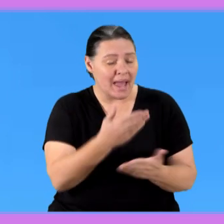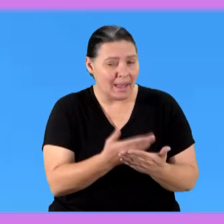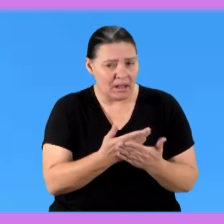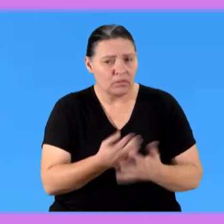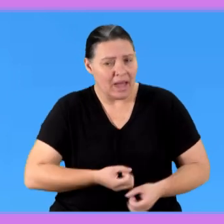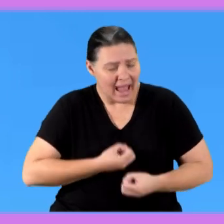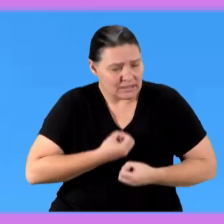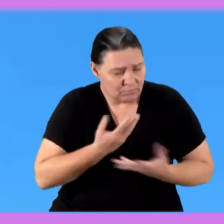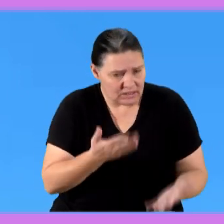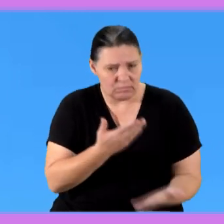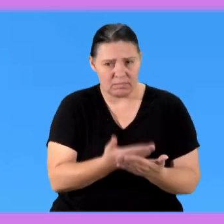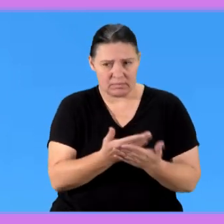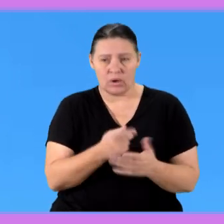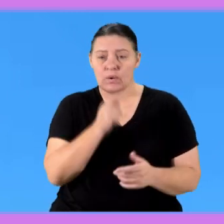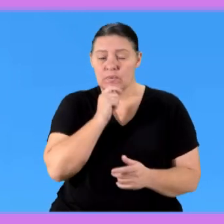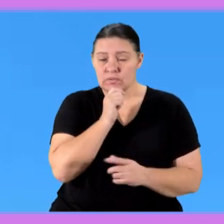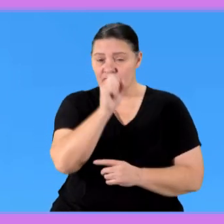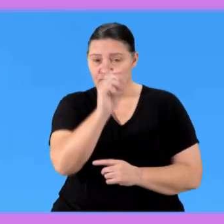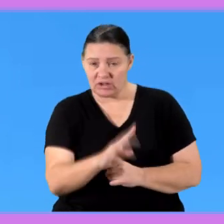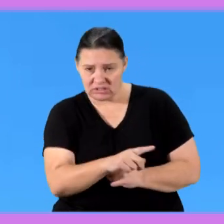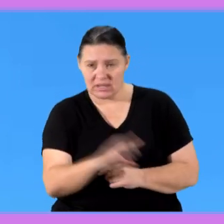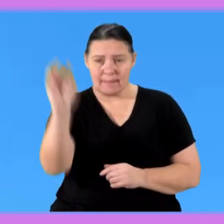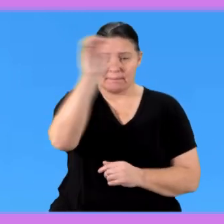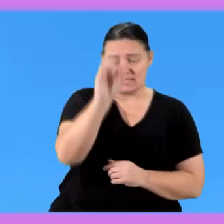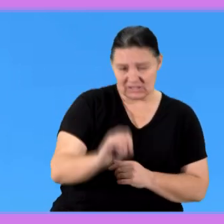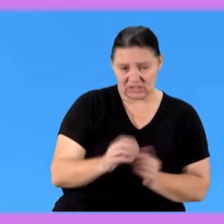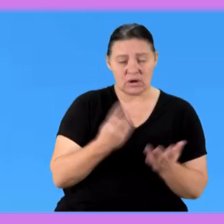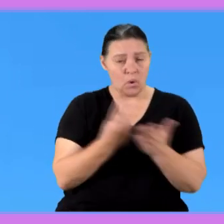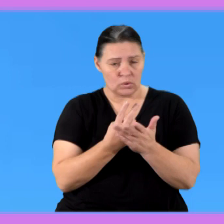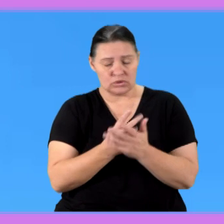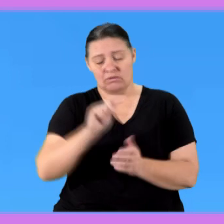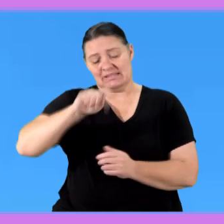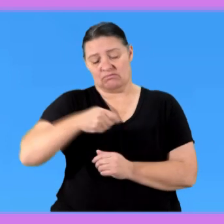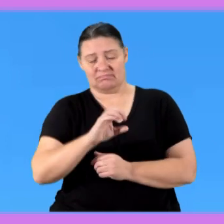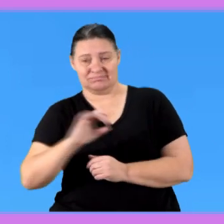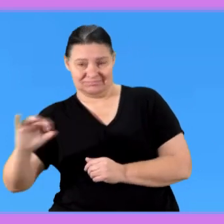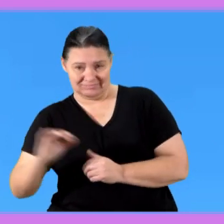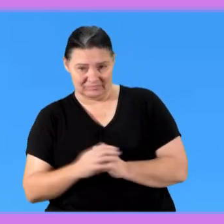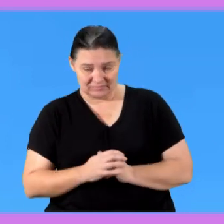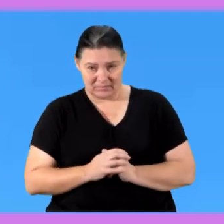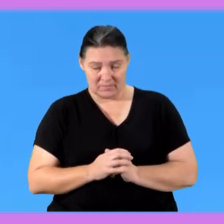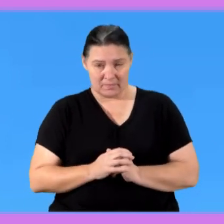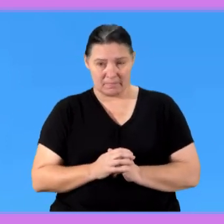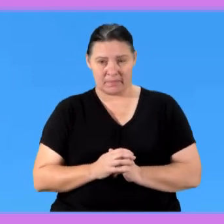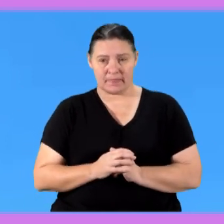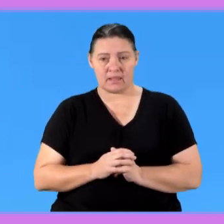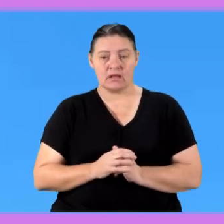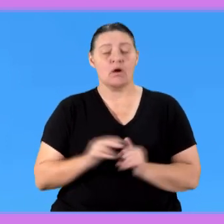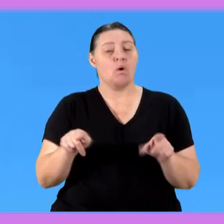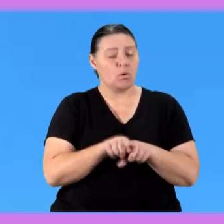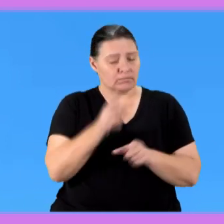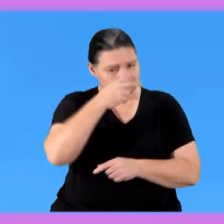it. You should also be able to express probability using fractions, percentages, as well as decimal